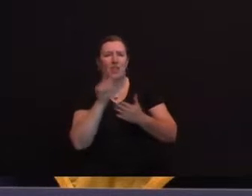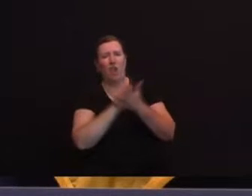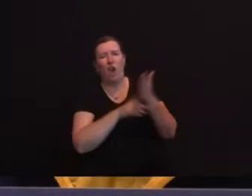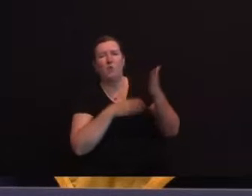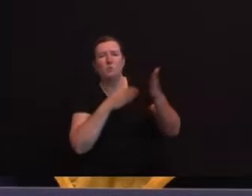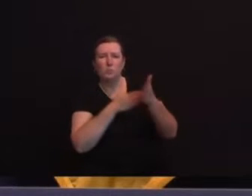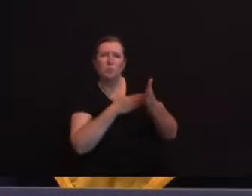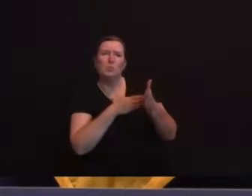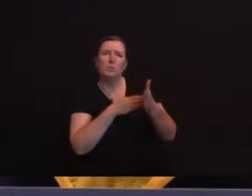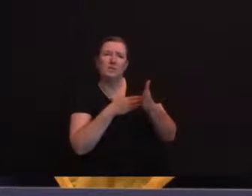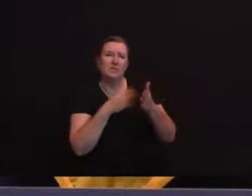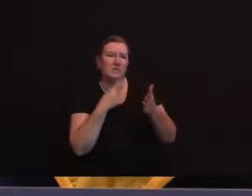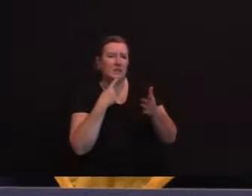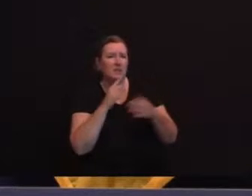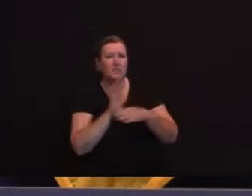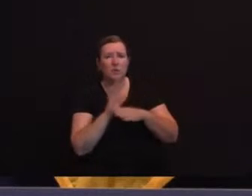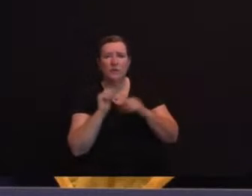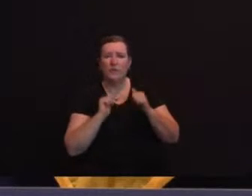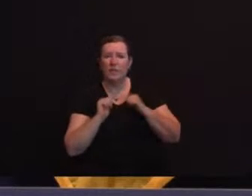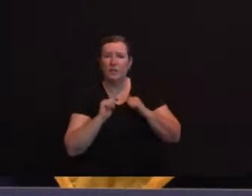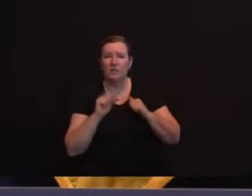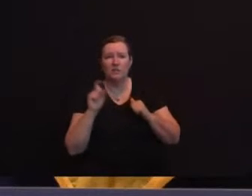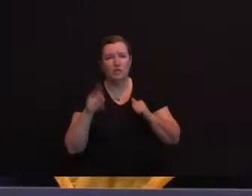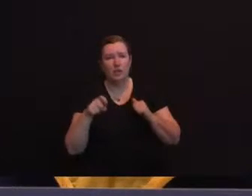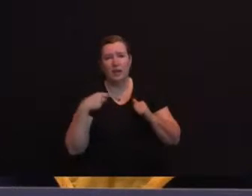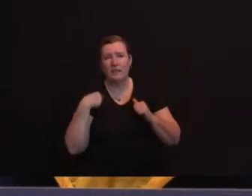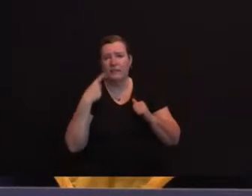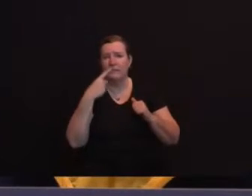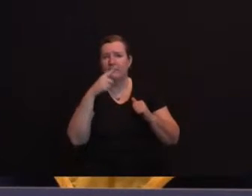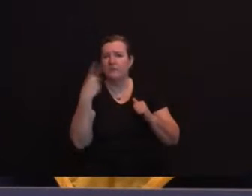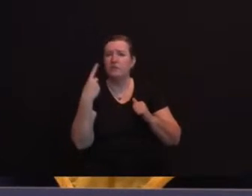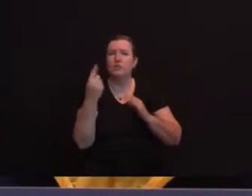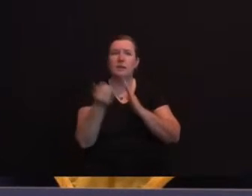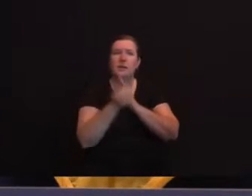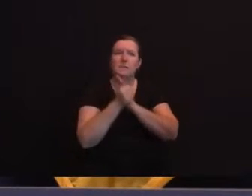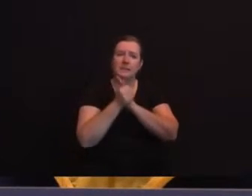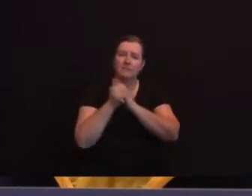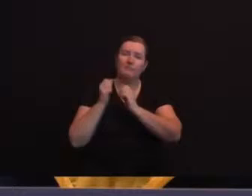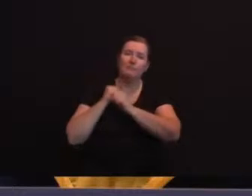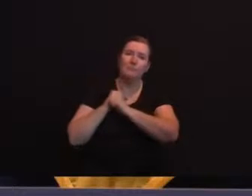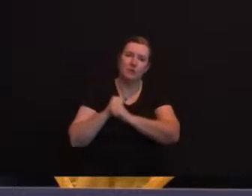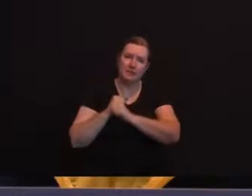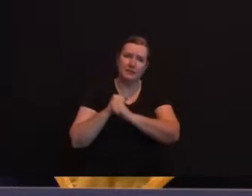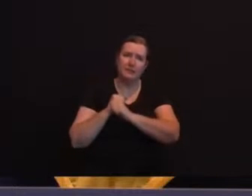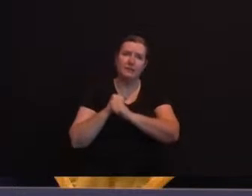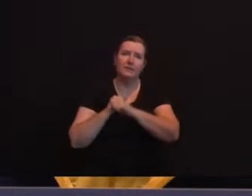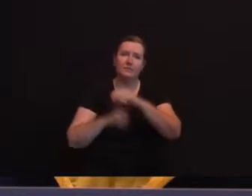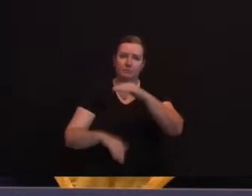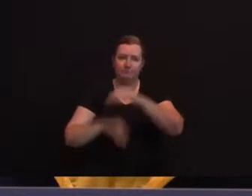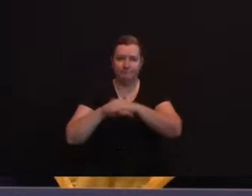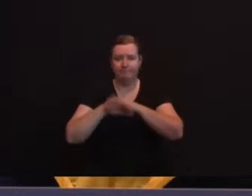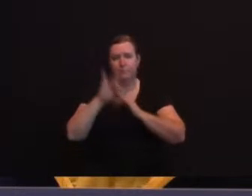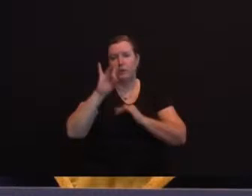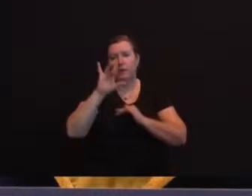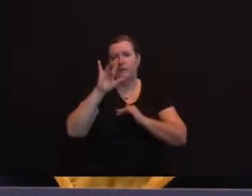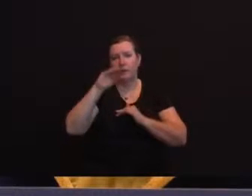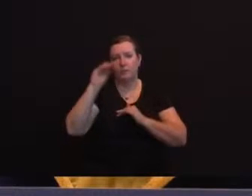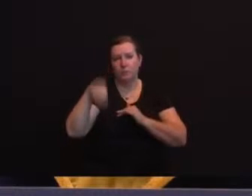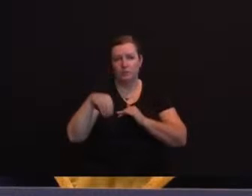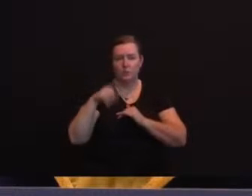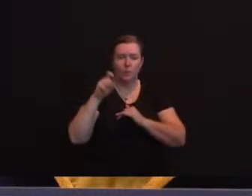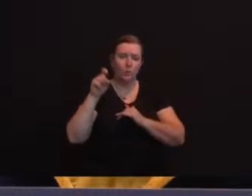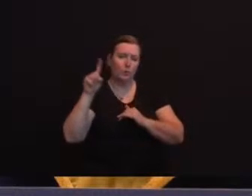theaters are entitled to First Amendment protection, so they're subject to the 25% limit, up to 150 people. For other indoor